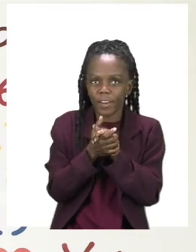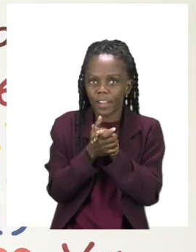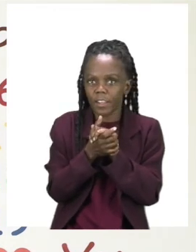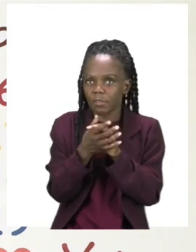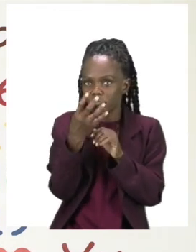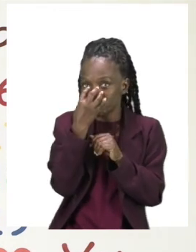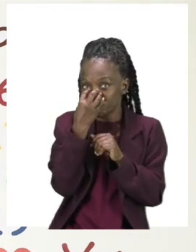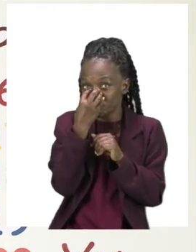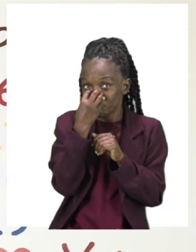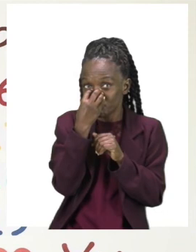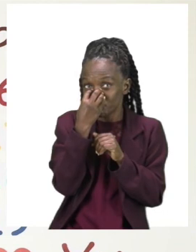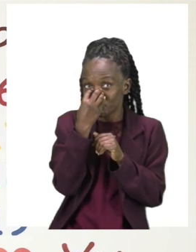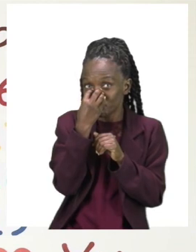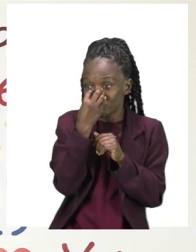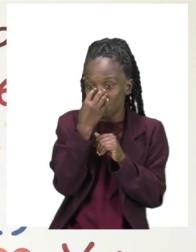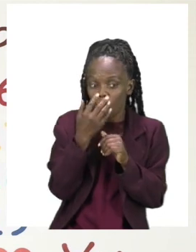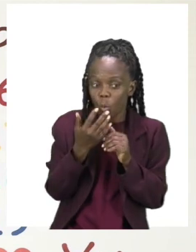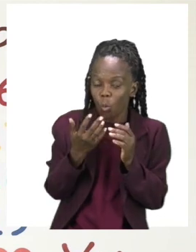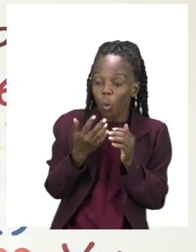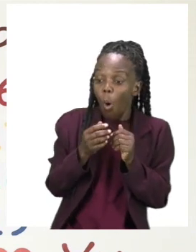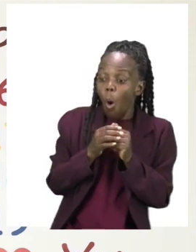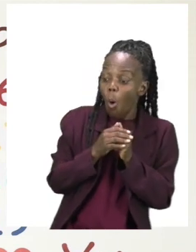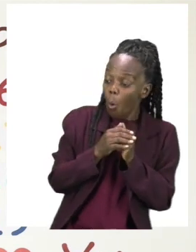Zashi, where are you? Oh,